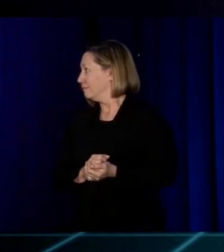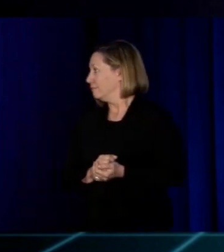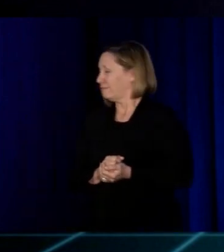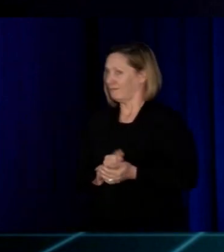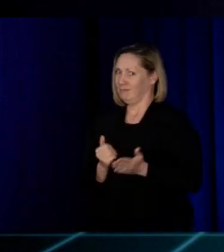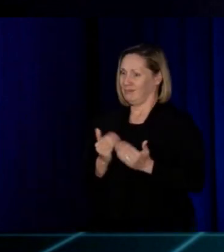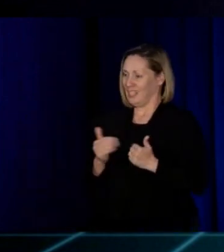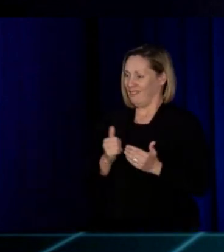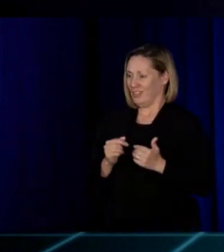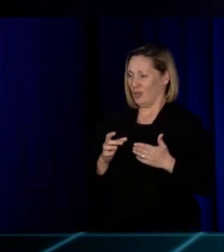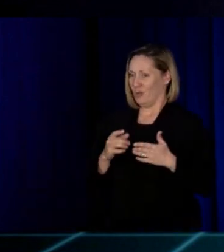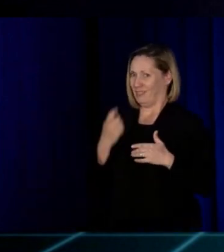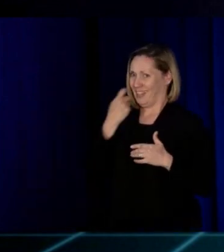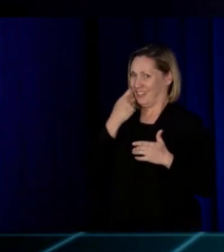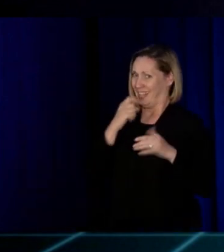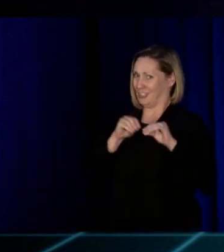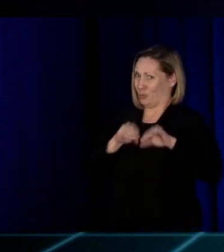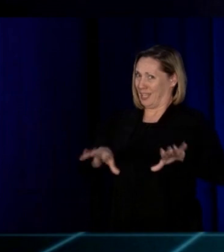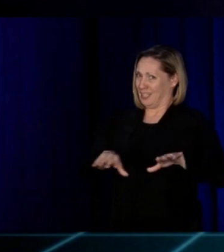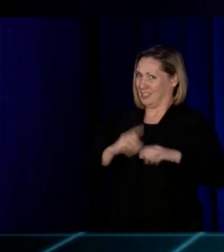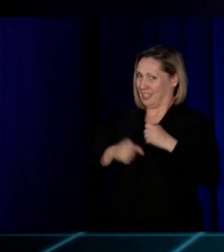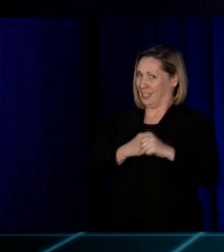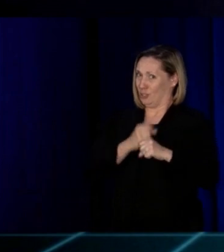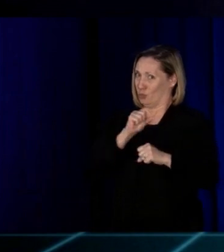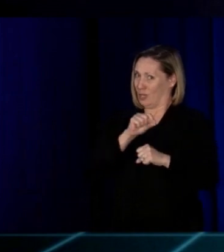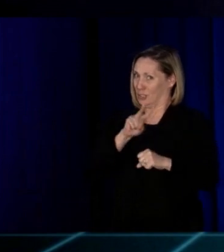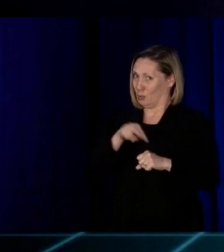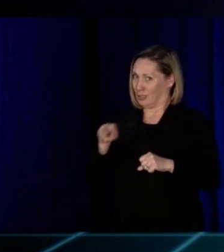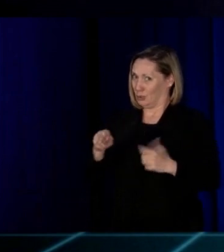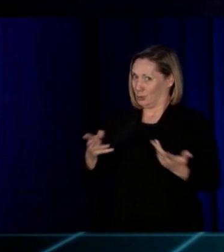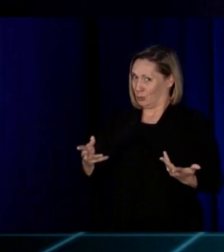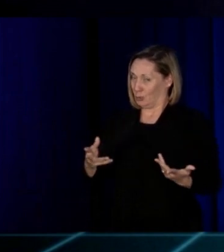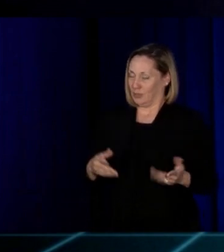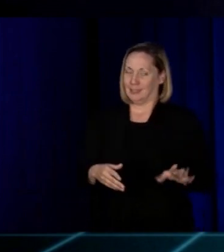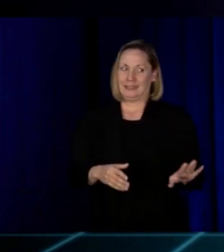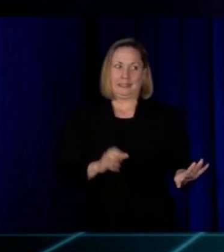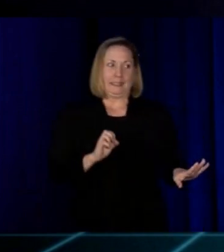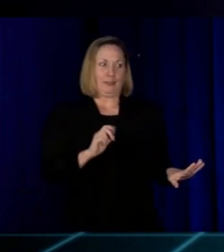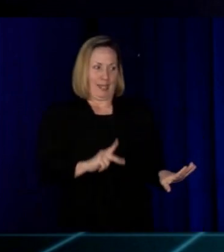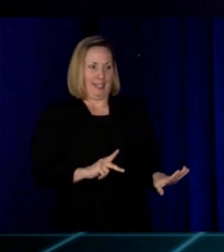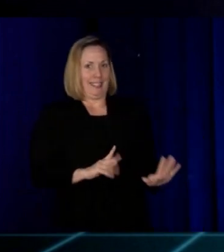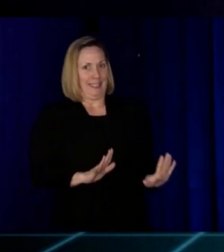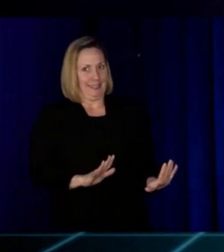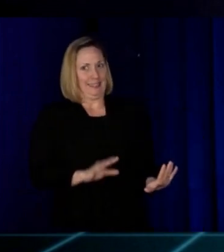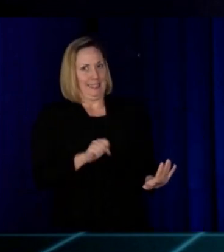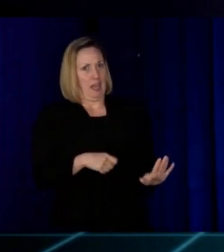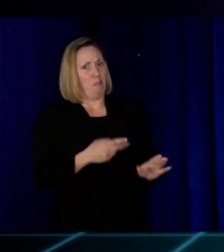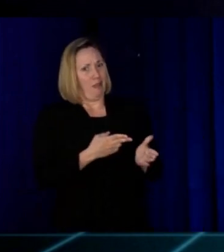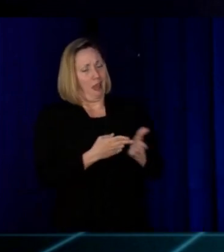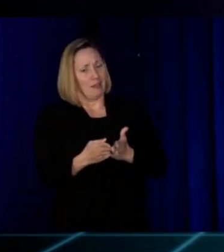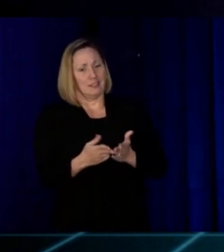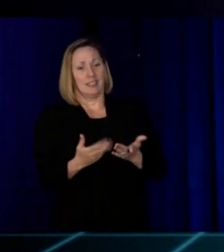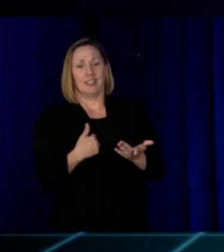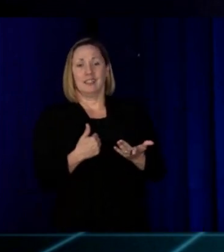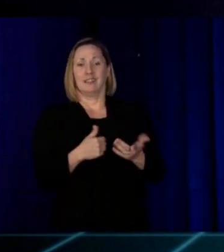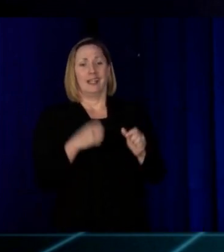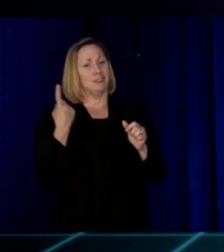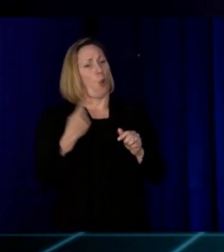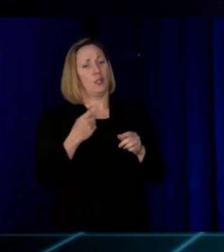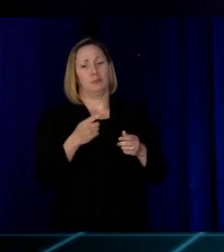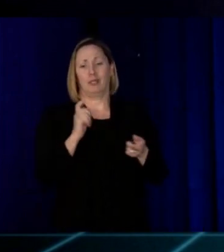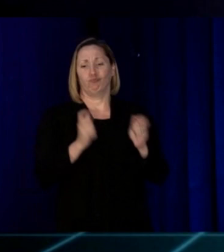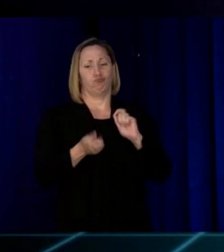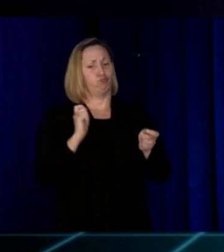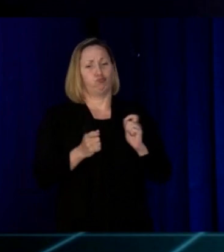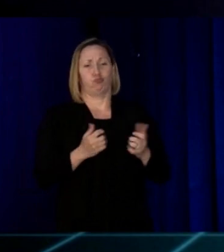Even though the latest release was in 2022? Okay. Yeah, but honestly, it's constantly being updated.